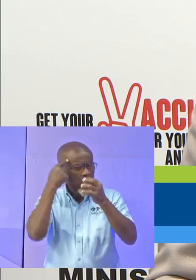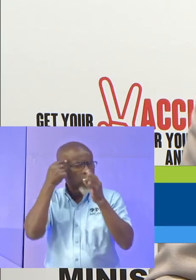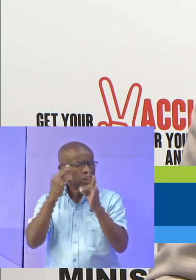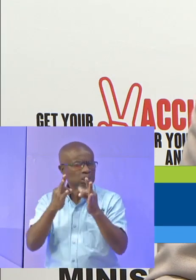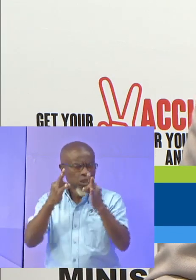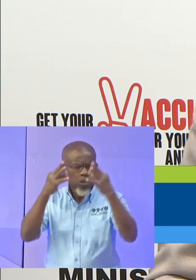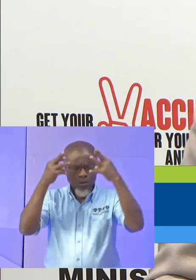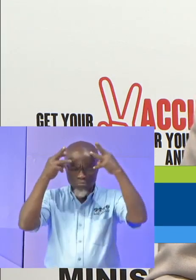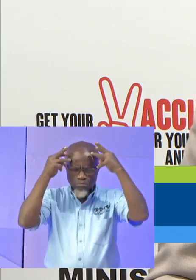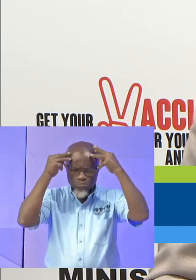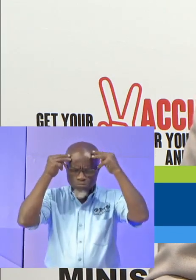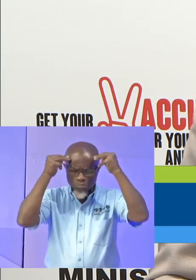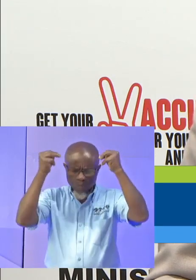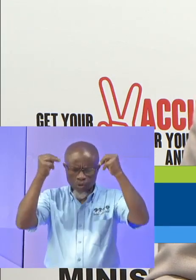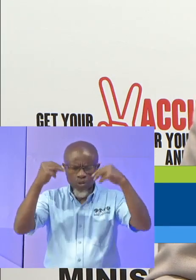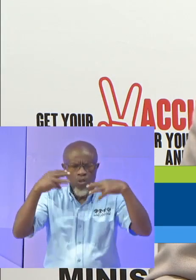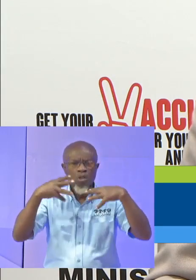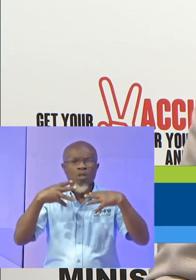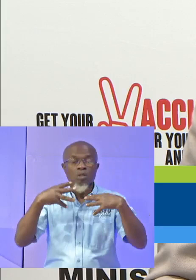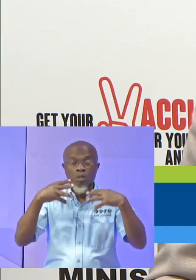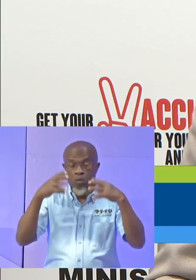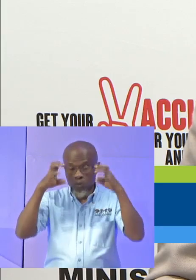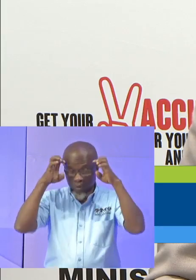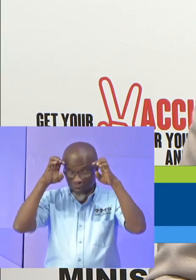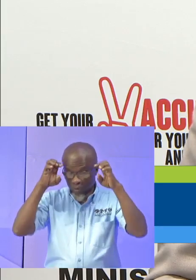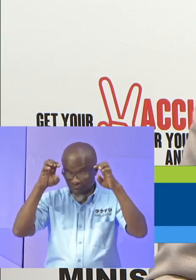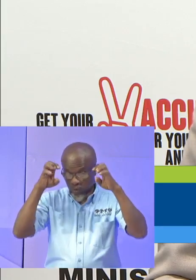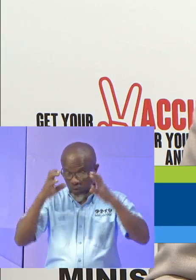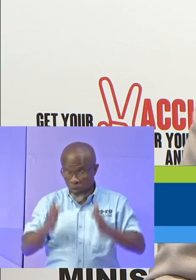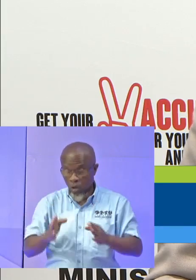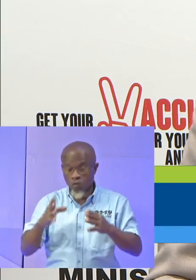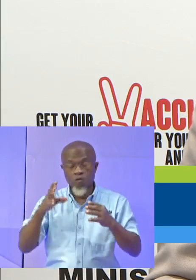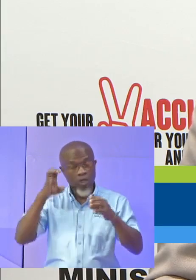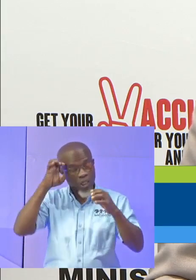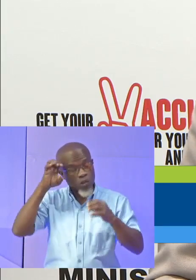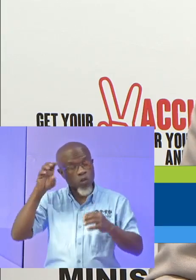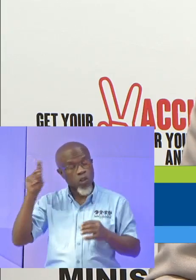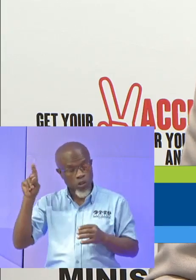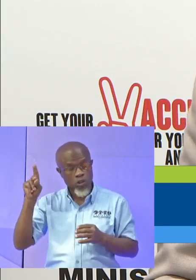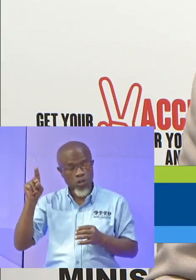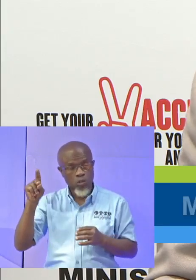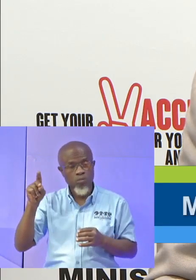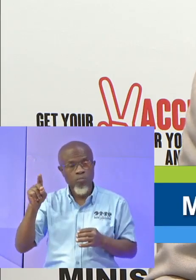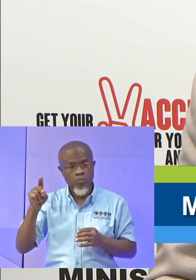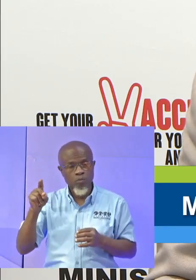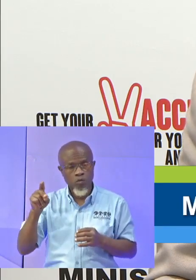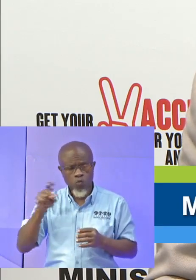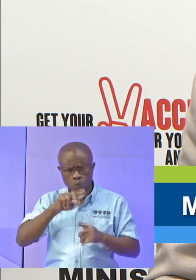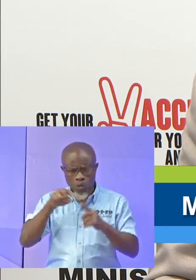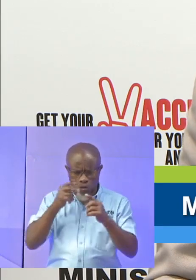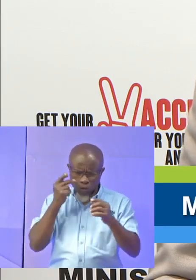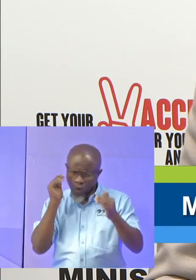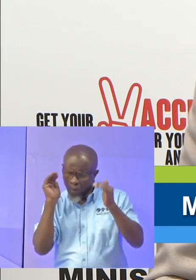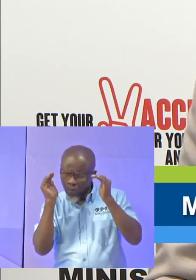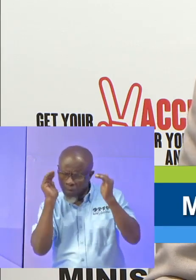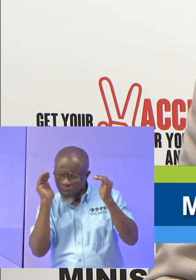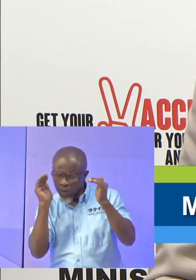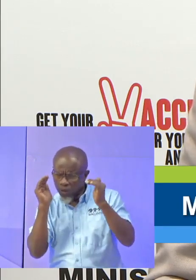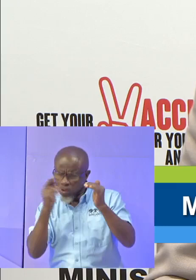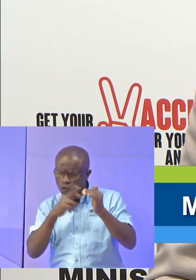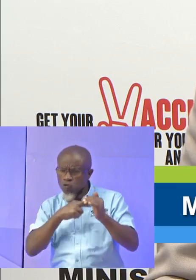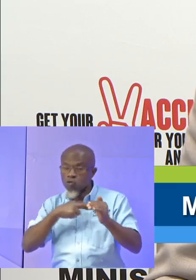Cabinet that in a return to normalcy, when you weigh the risk versus reward,